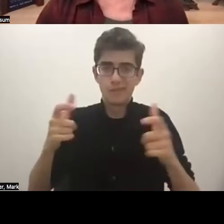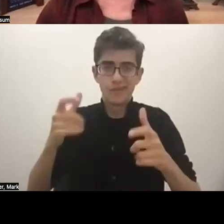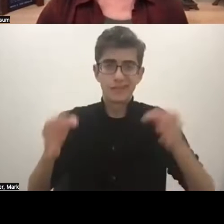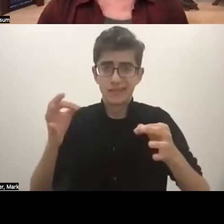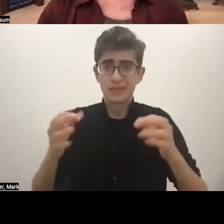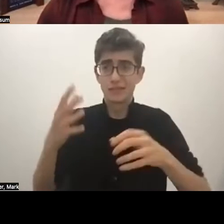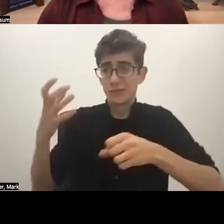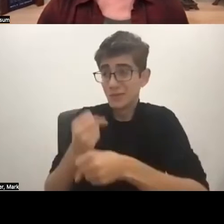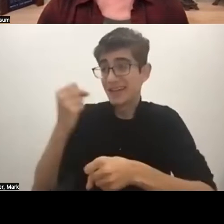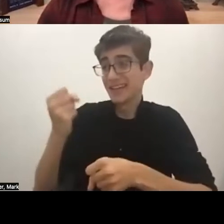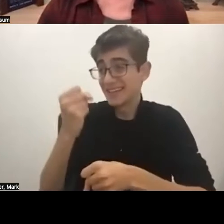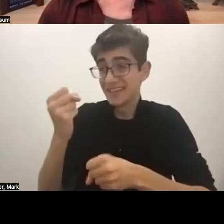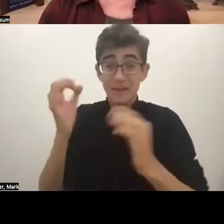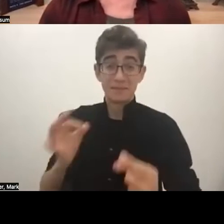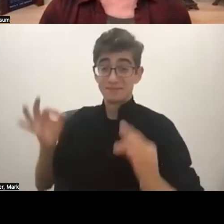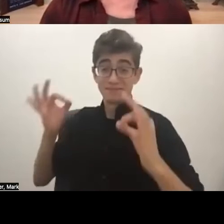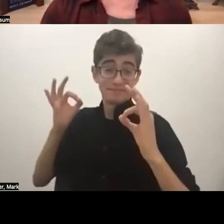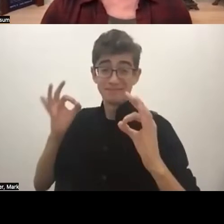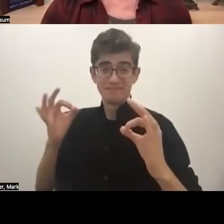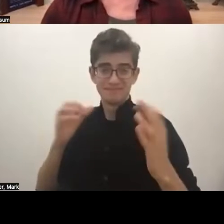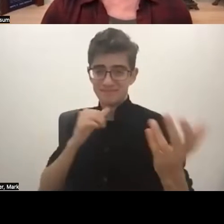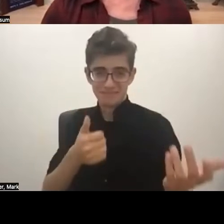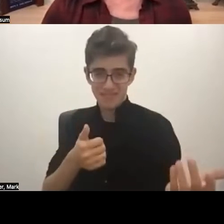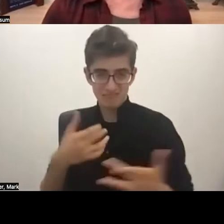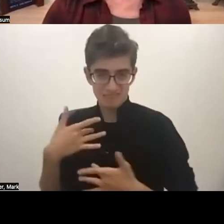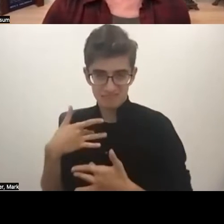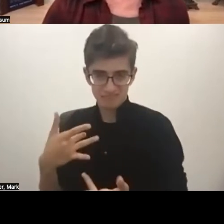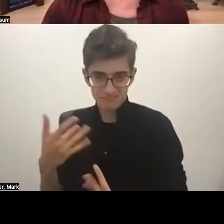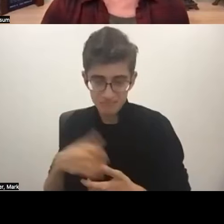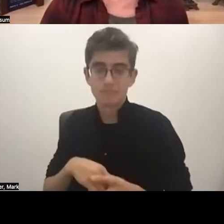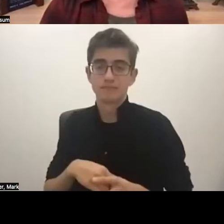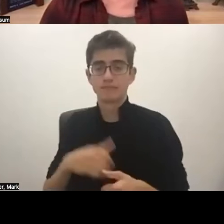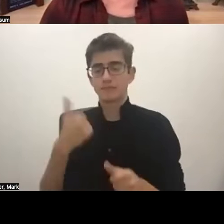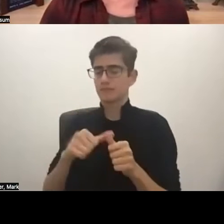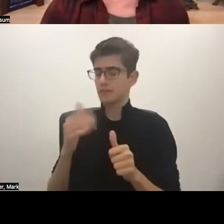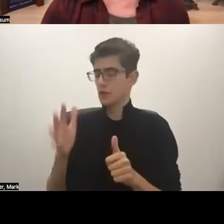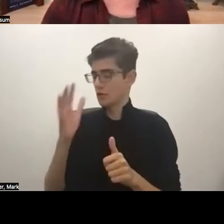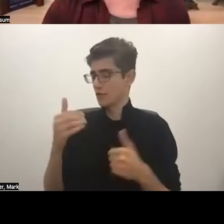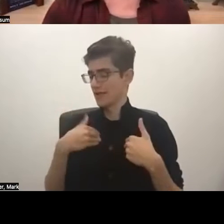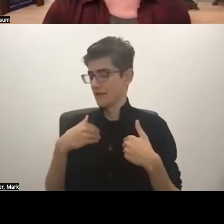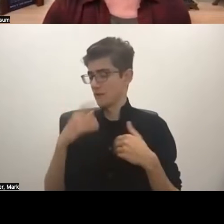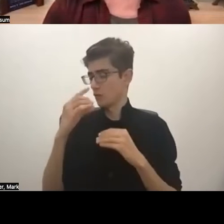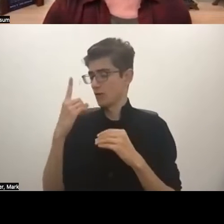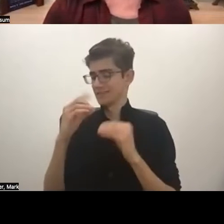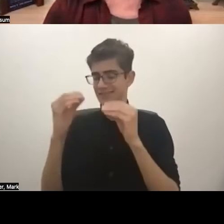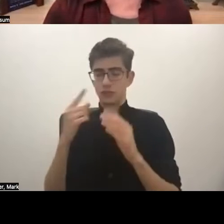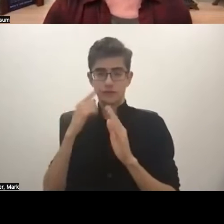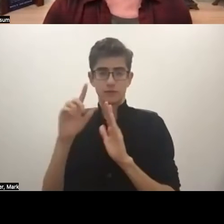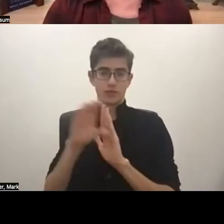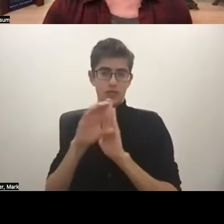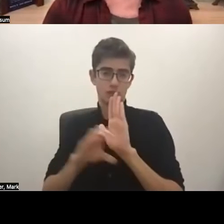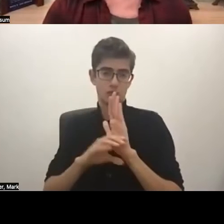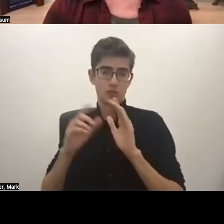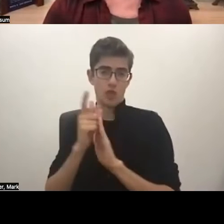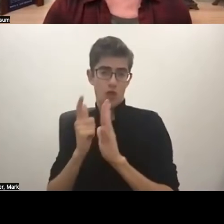a panacea. And I think back to a bit of advice given to me by my constitutional law professor as